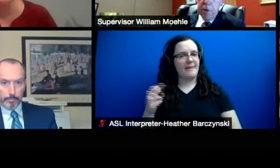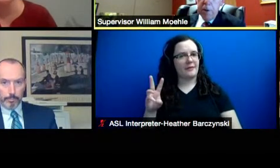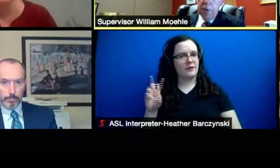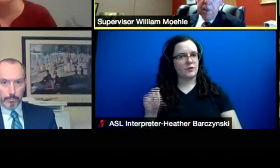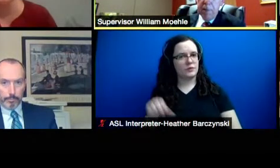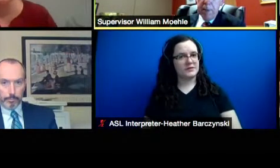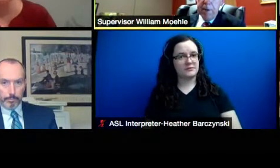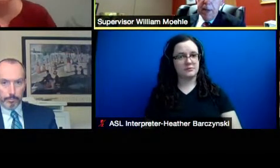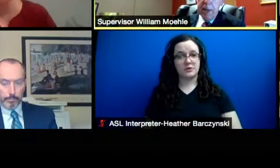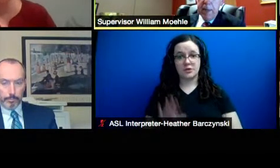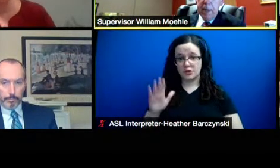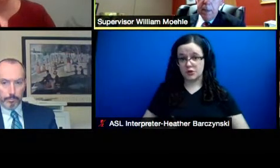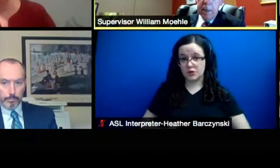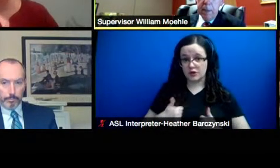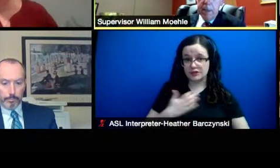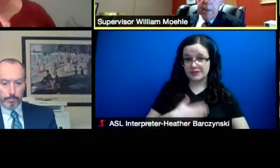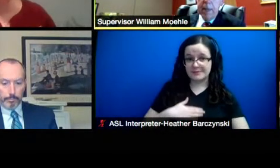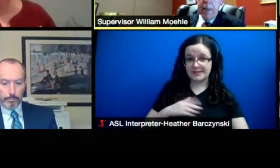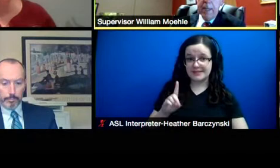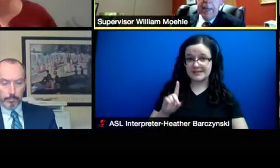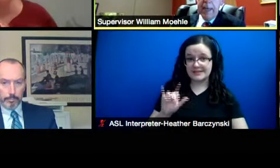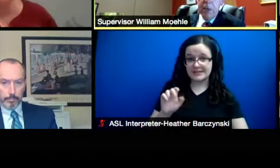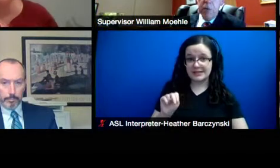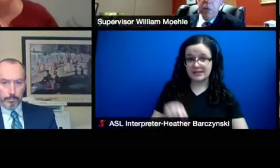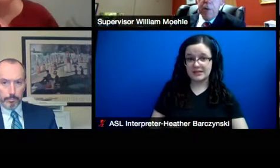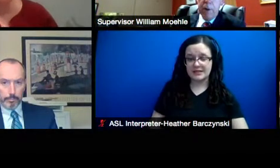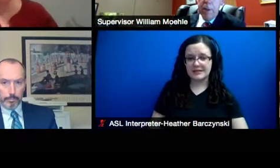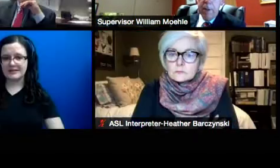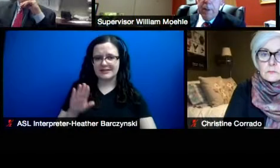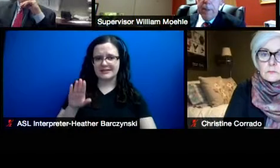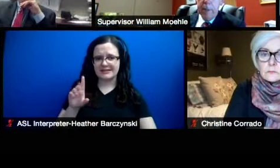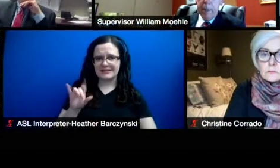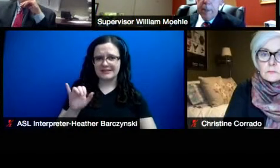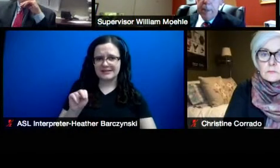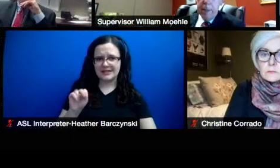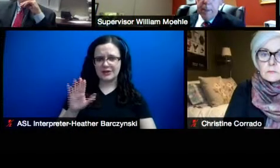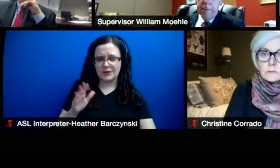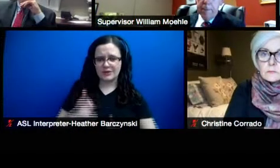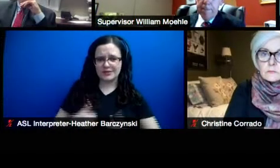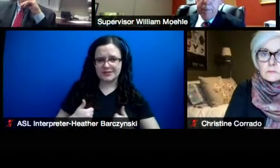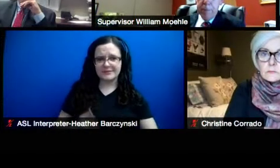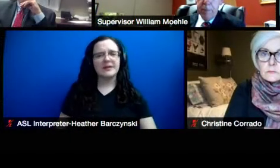And your my address, please, main Dylan? concern is Dylan, to keep can I the get noise your address? complaints down.